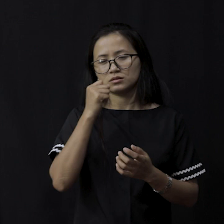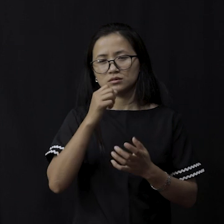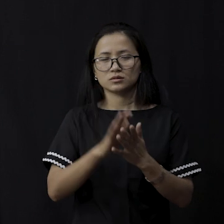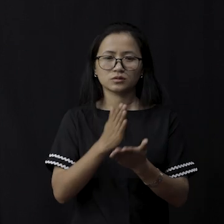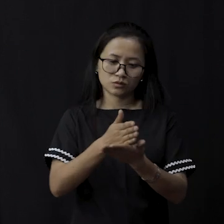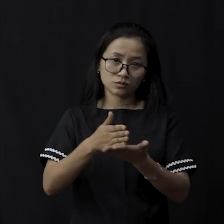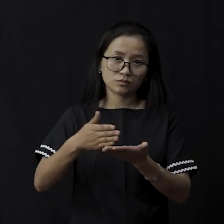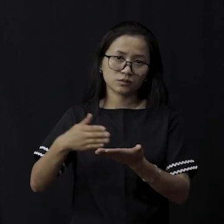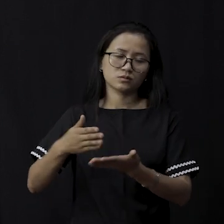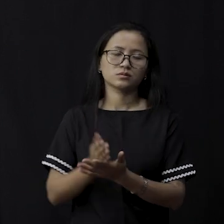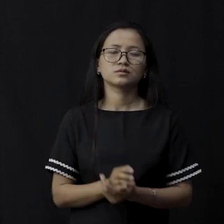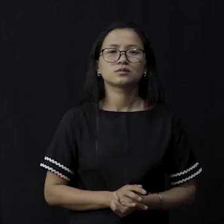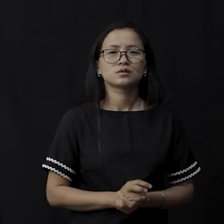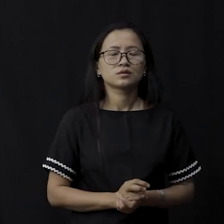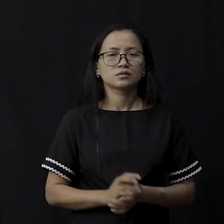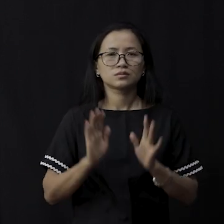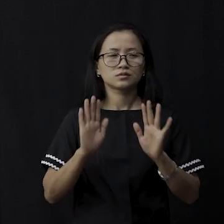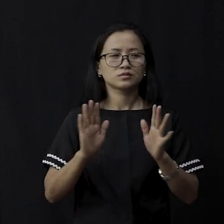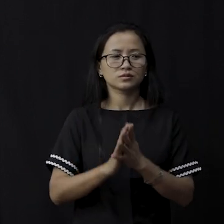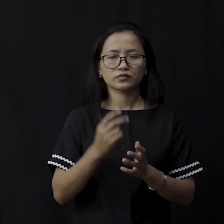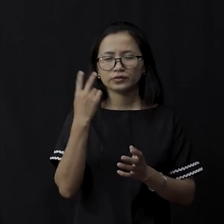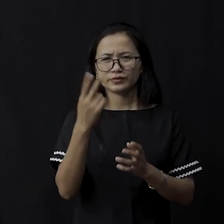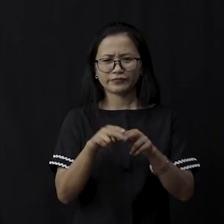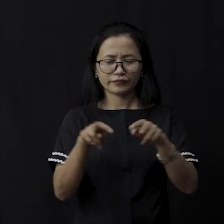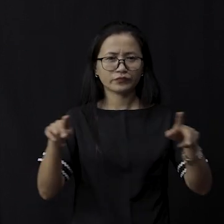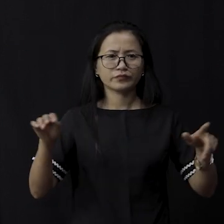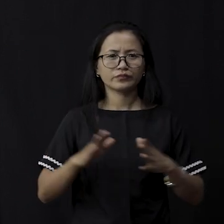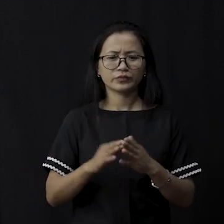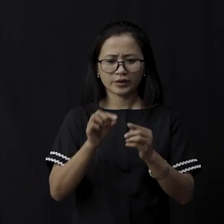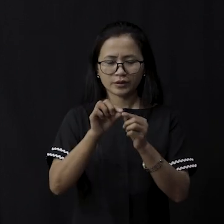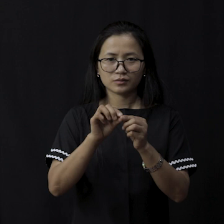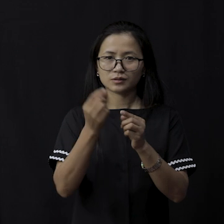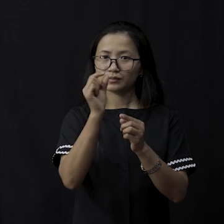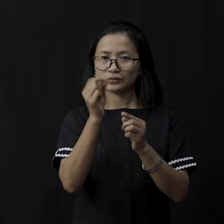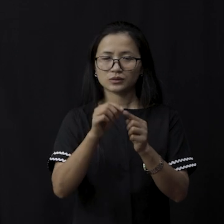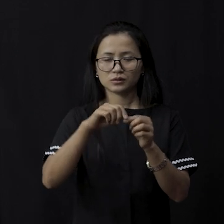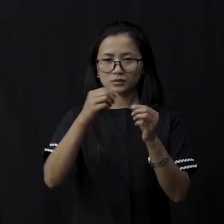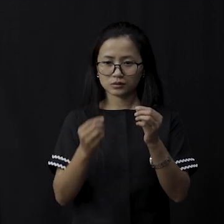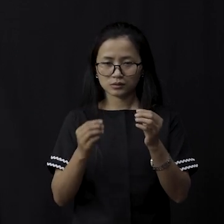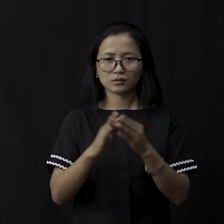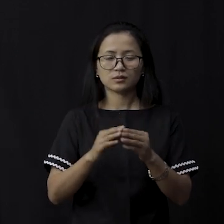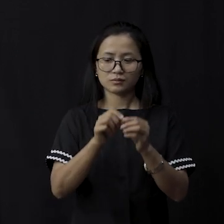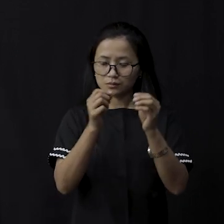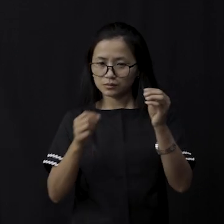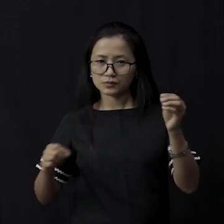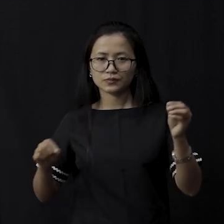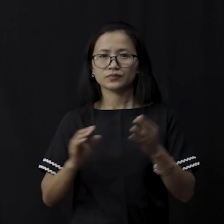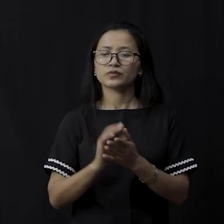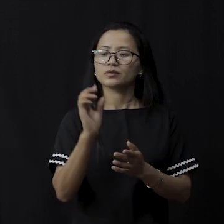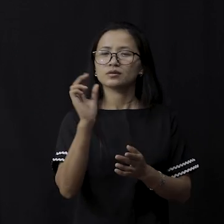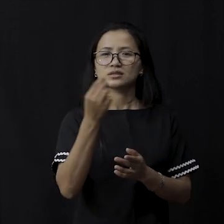can see all this. See this crustacean and the bees. The beans, the